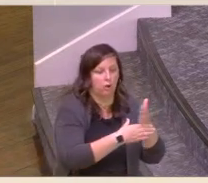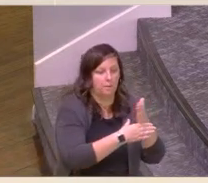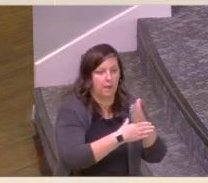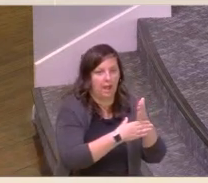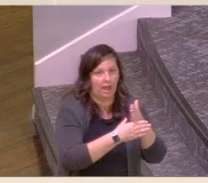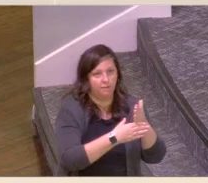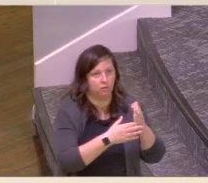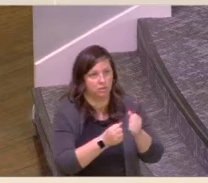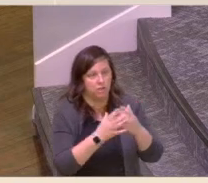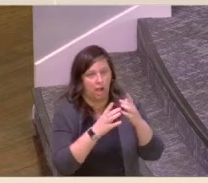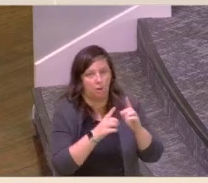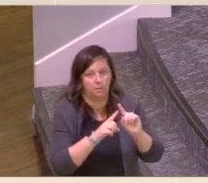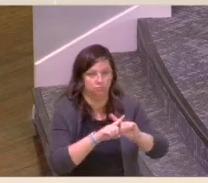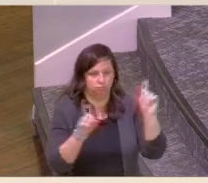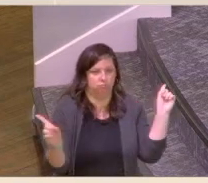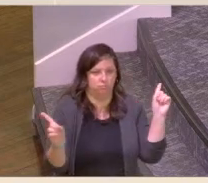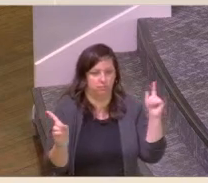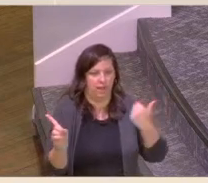mean. So